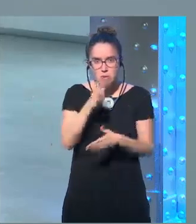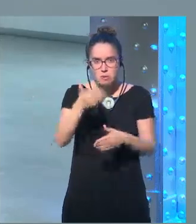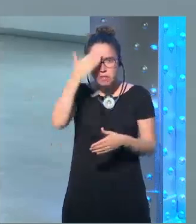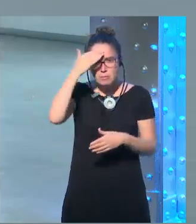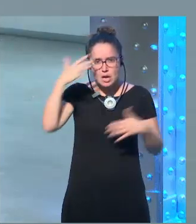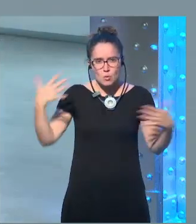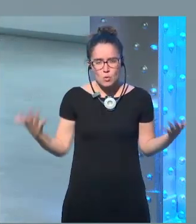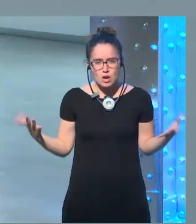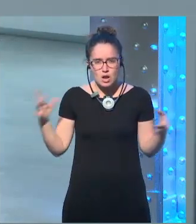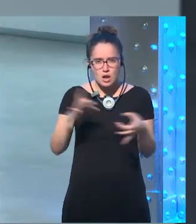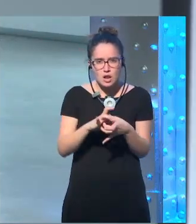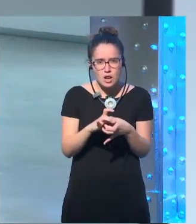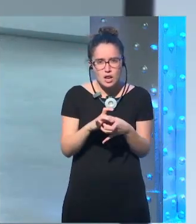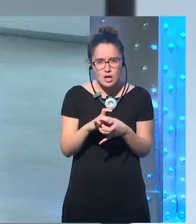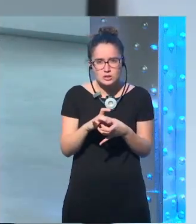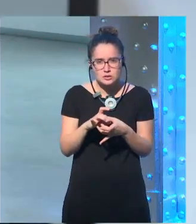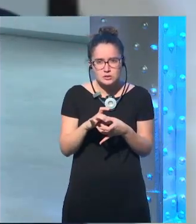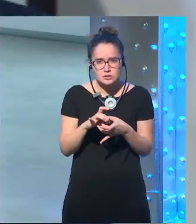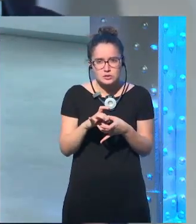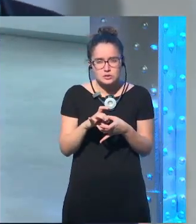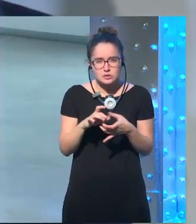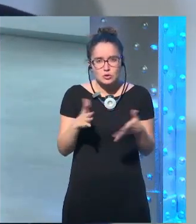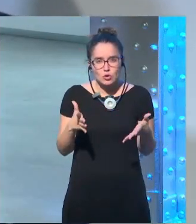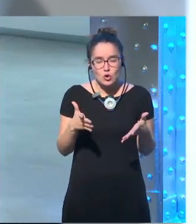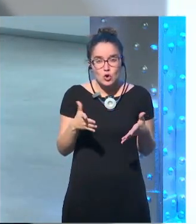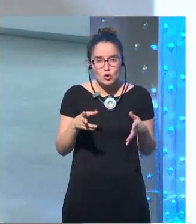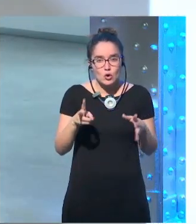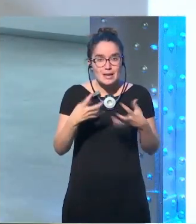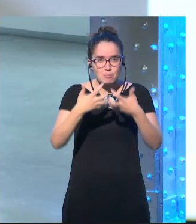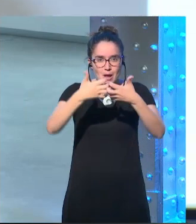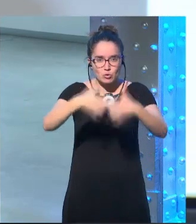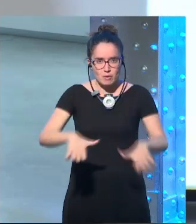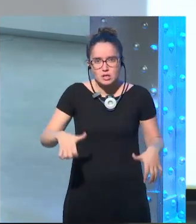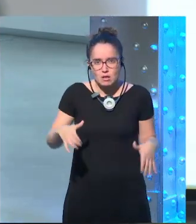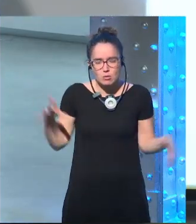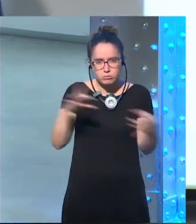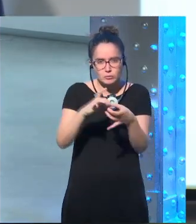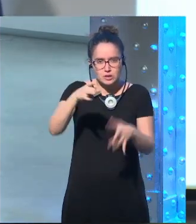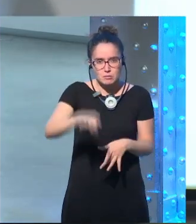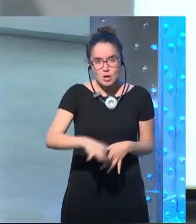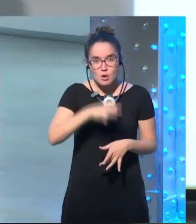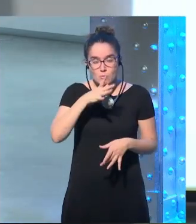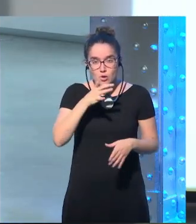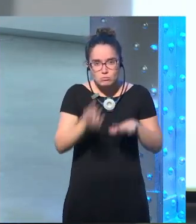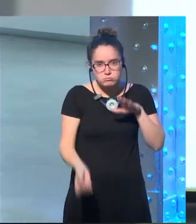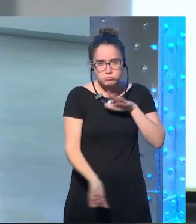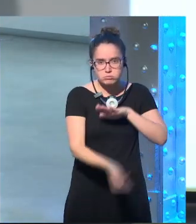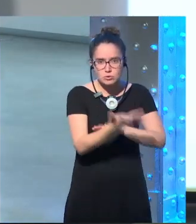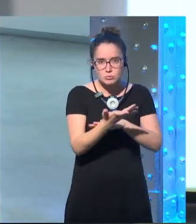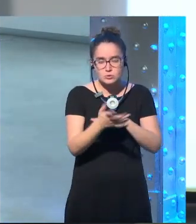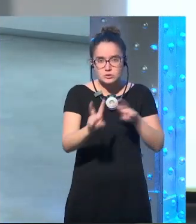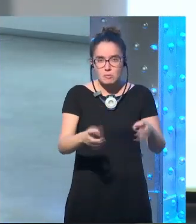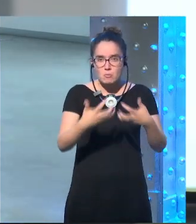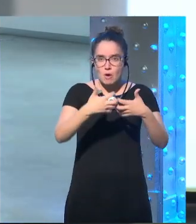to do with mechanization, because the entire upsurge in labor force